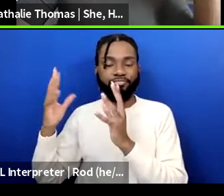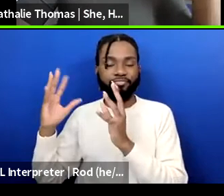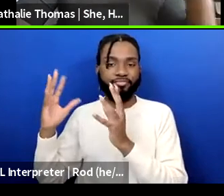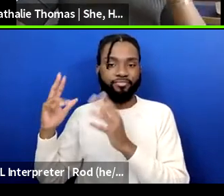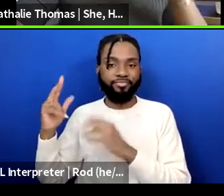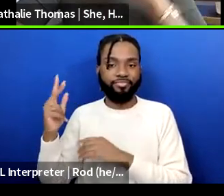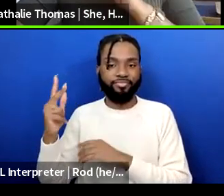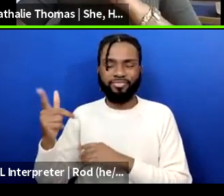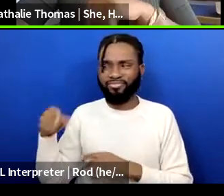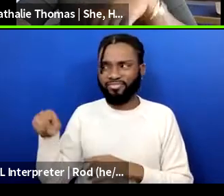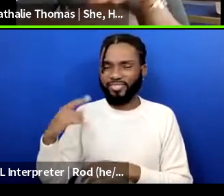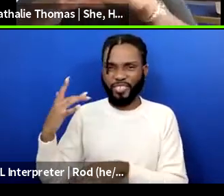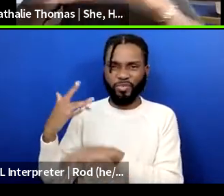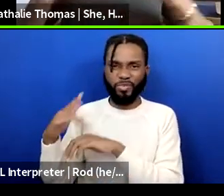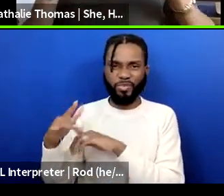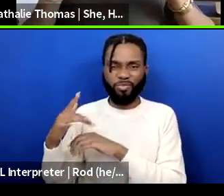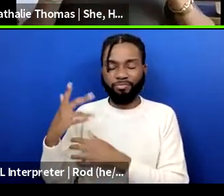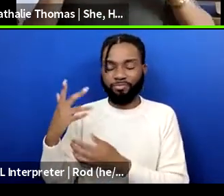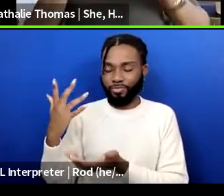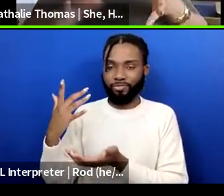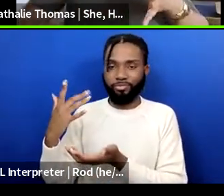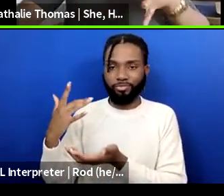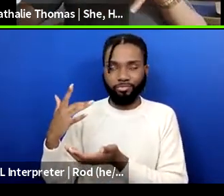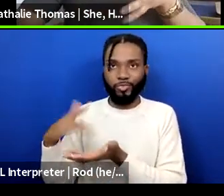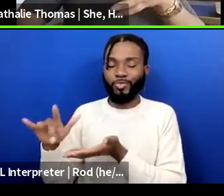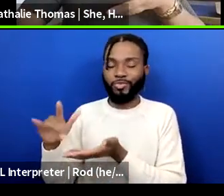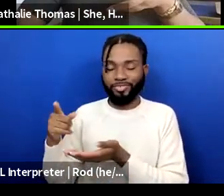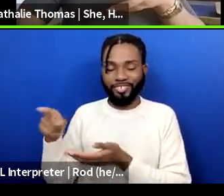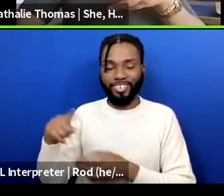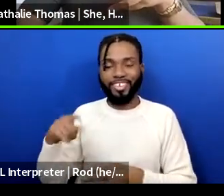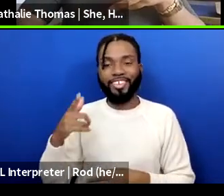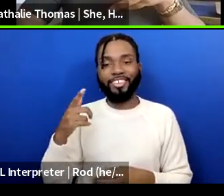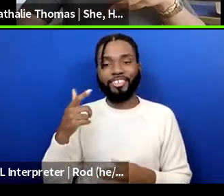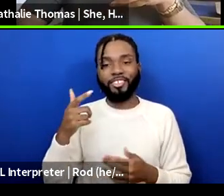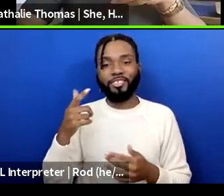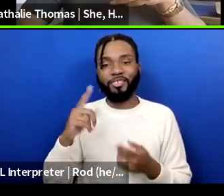They're so rude. To focus on